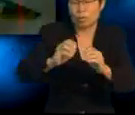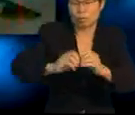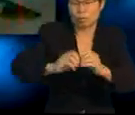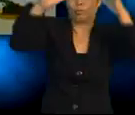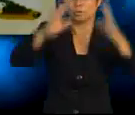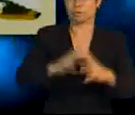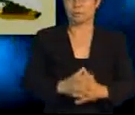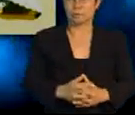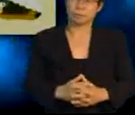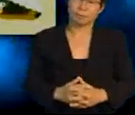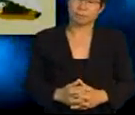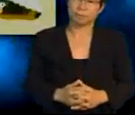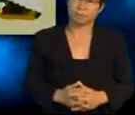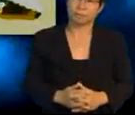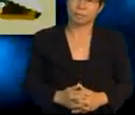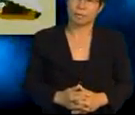explosions.